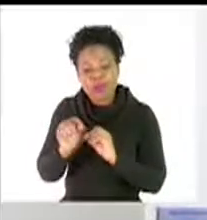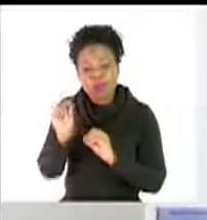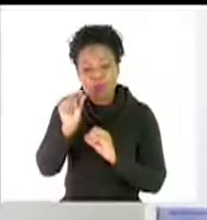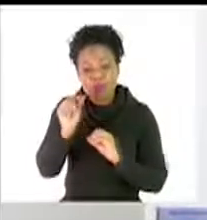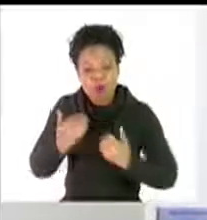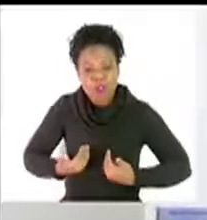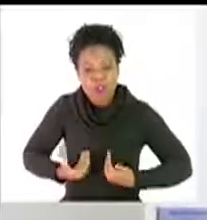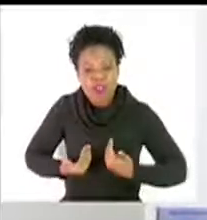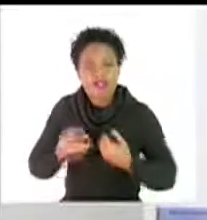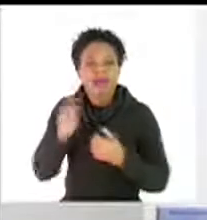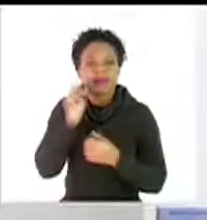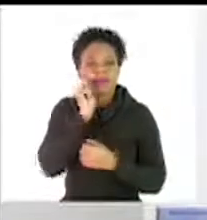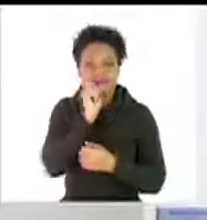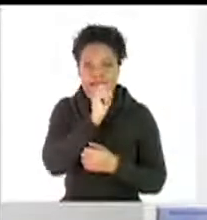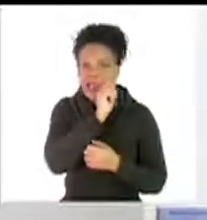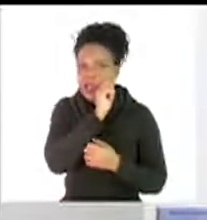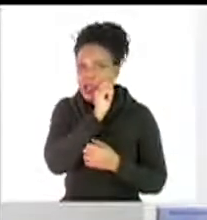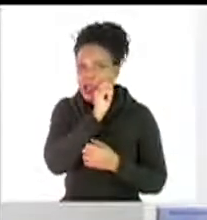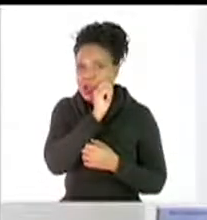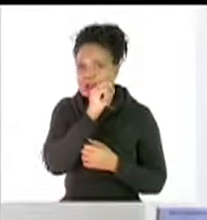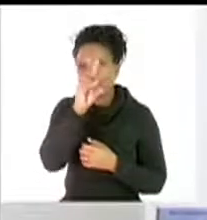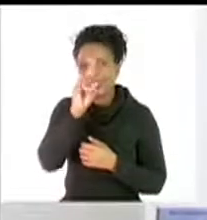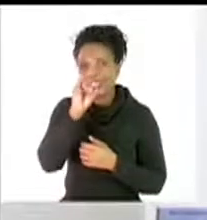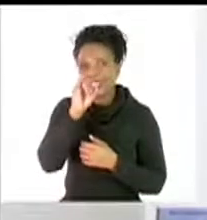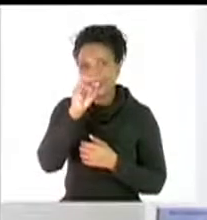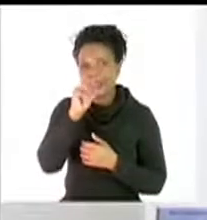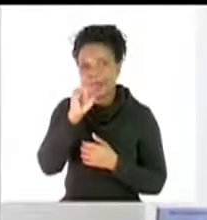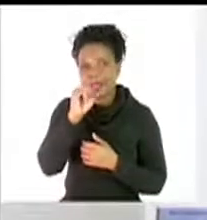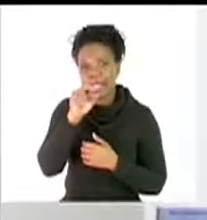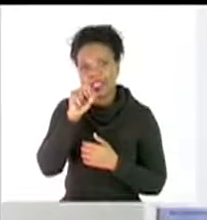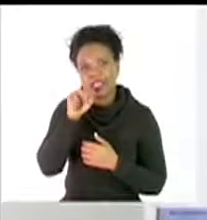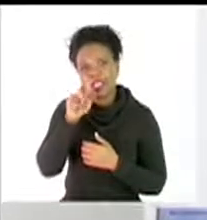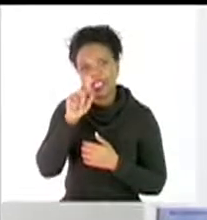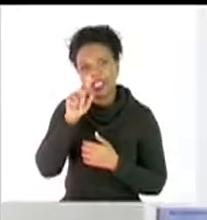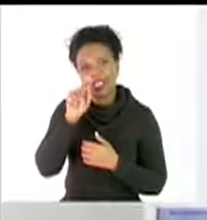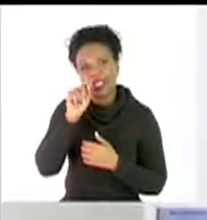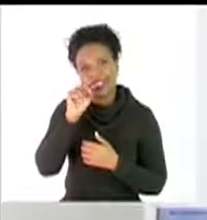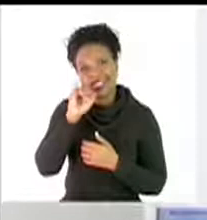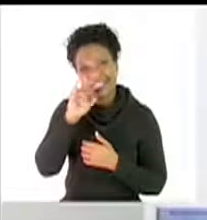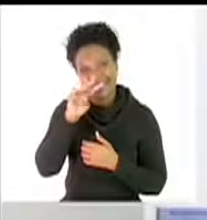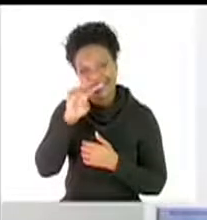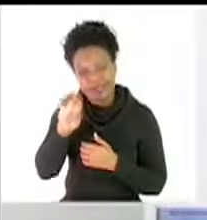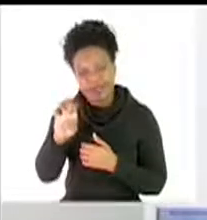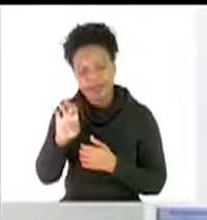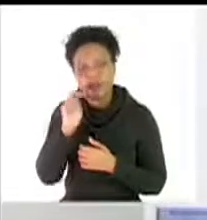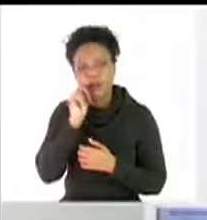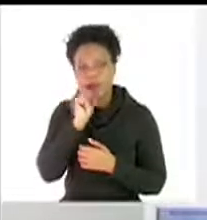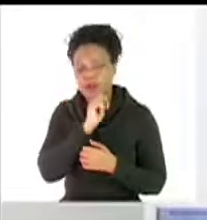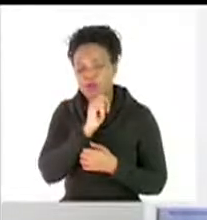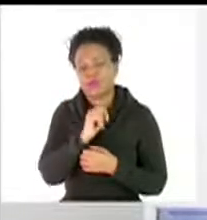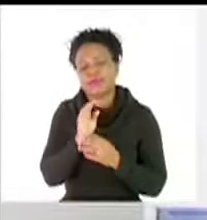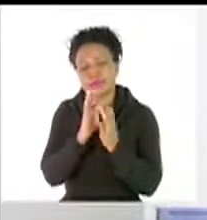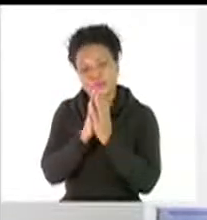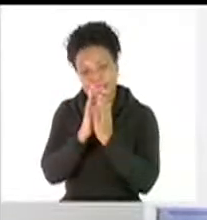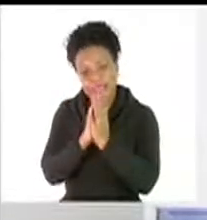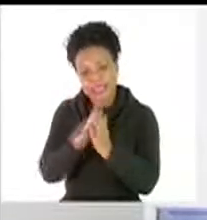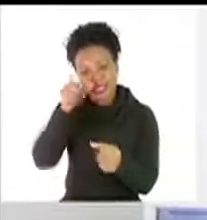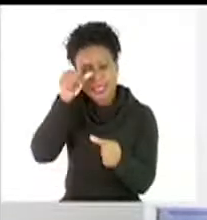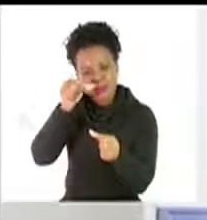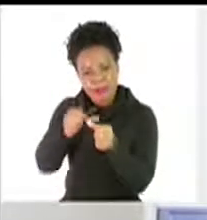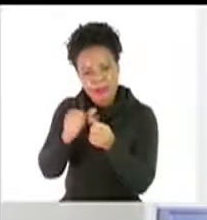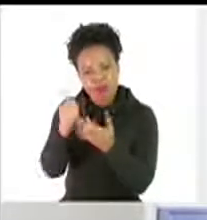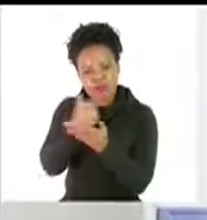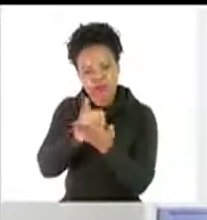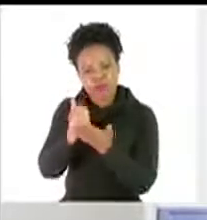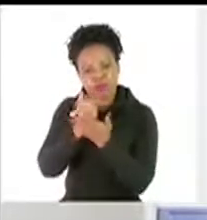remember to sanitize. You squeeze your hands inside like that,